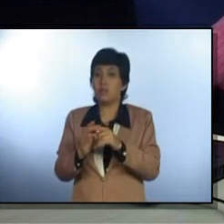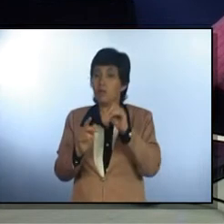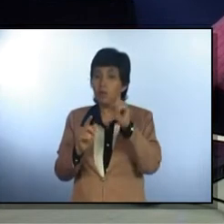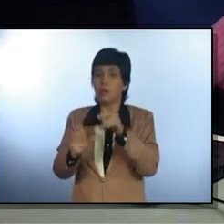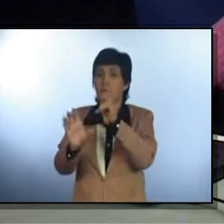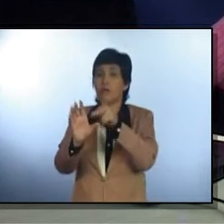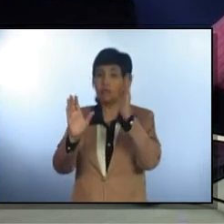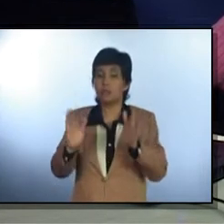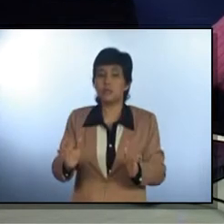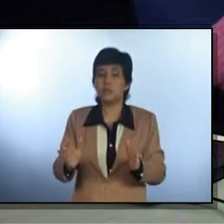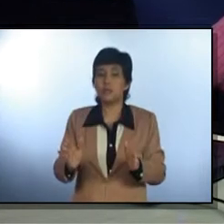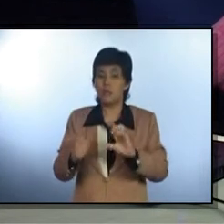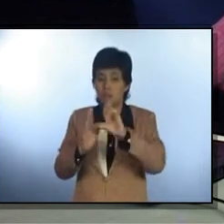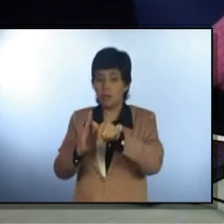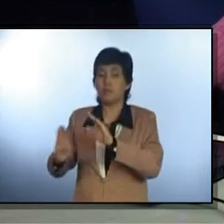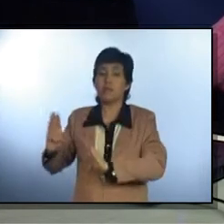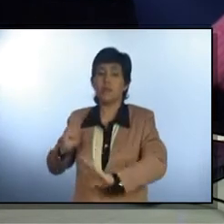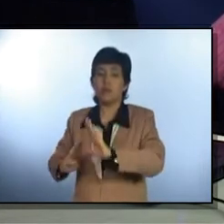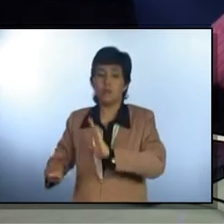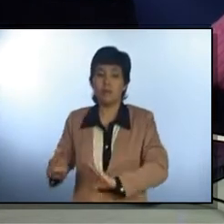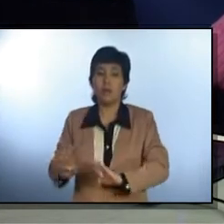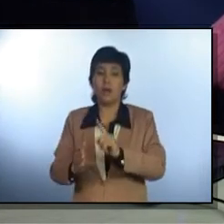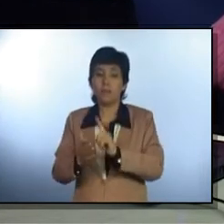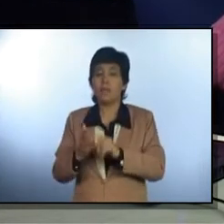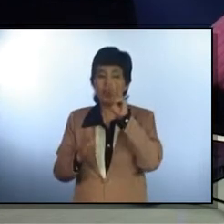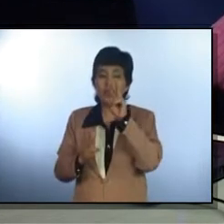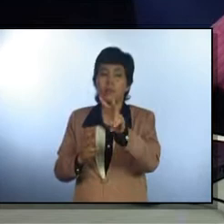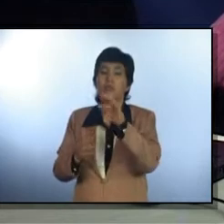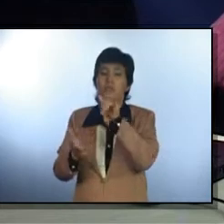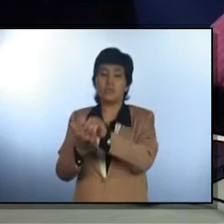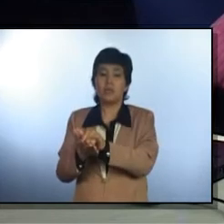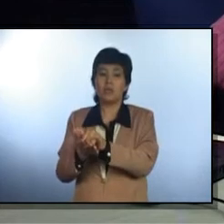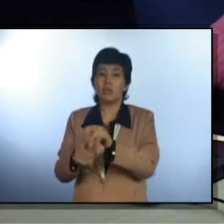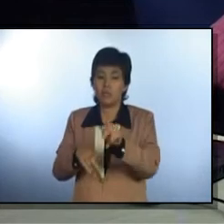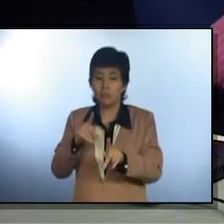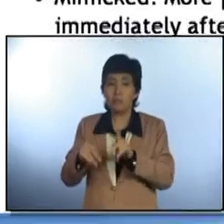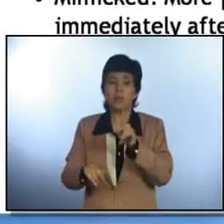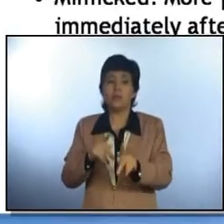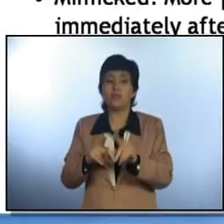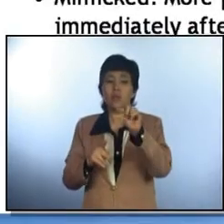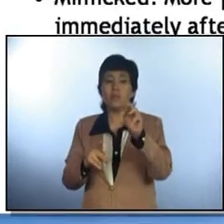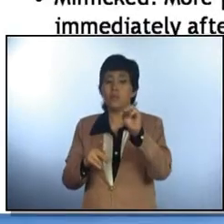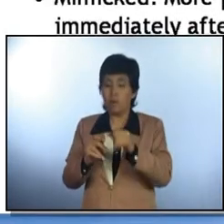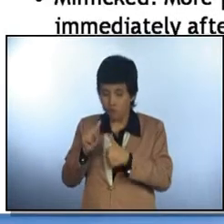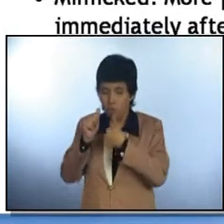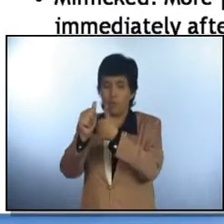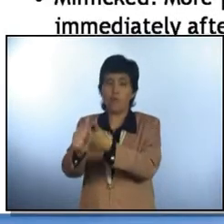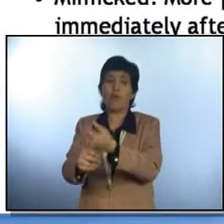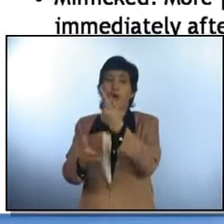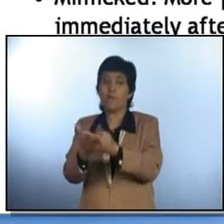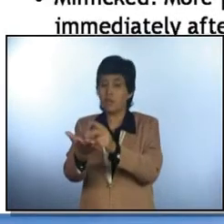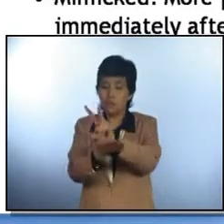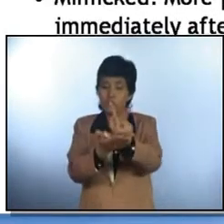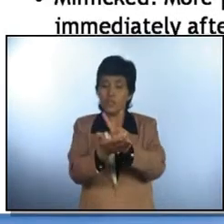the participants' later on behavior. What they saw is that people who who followed what